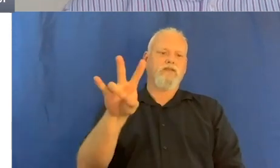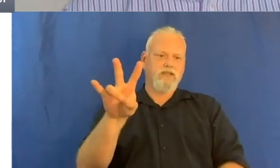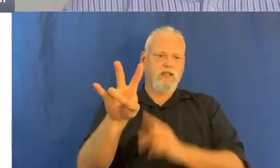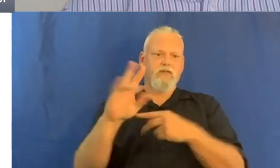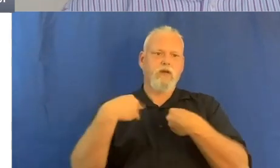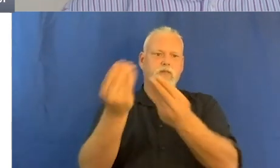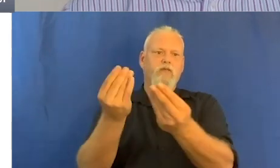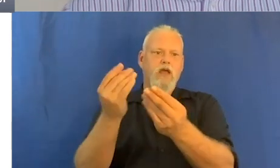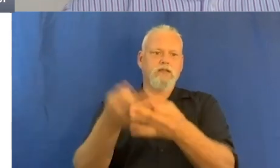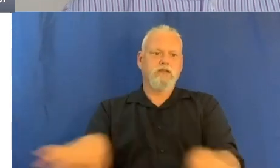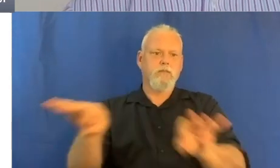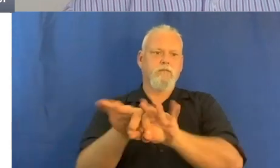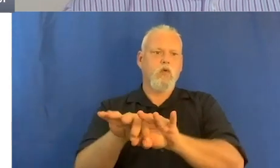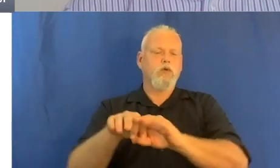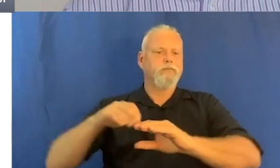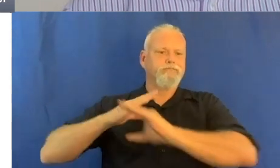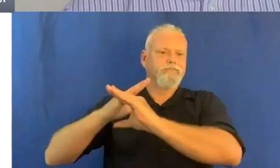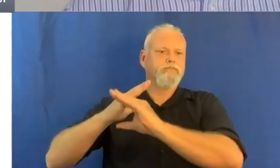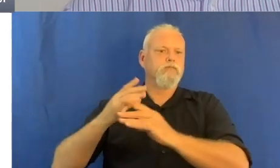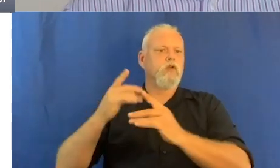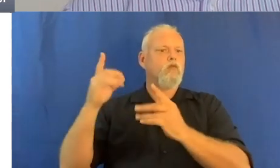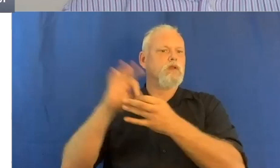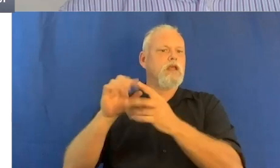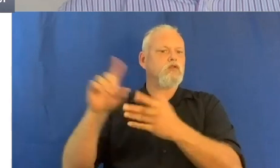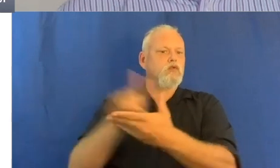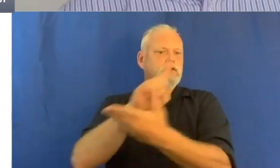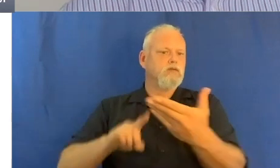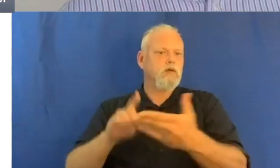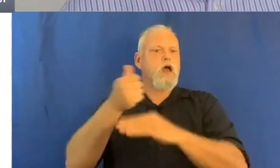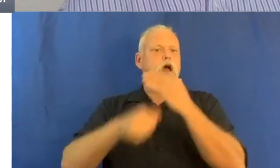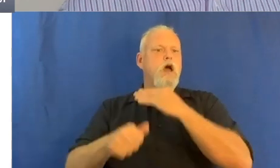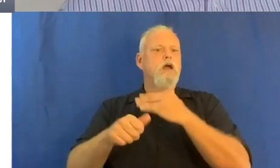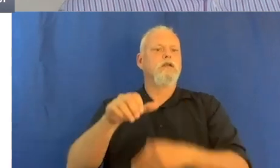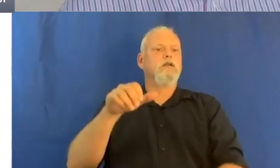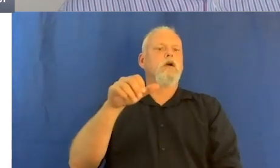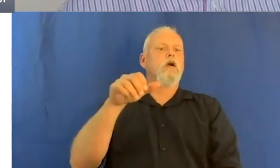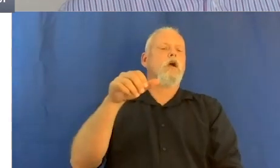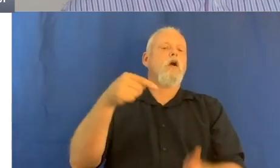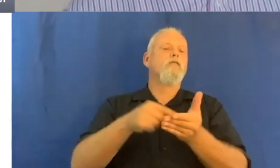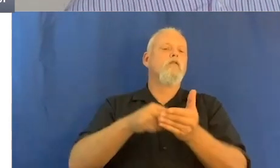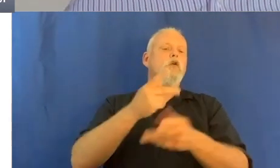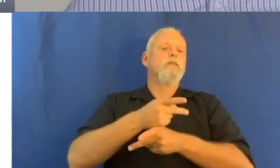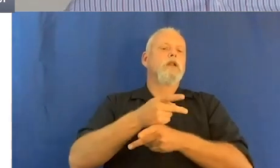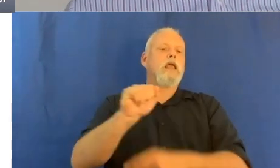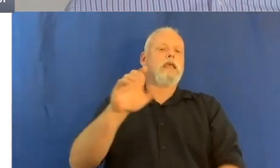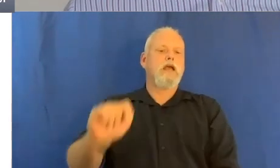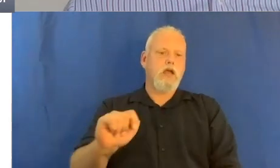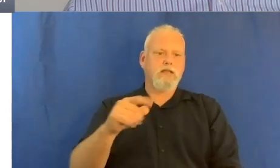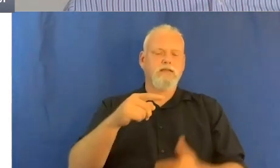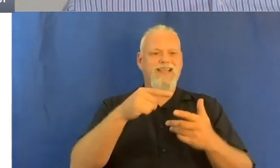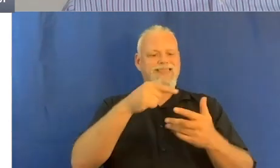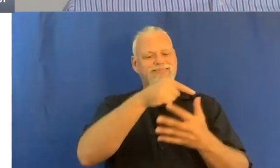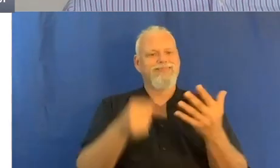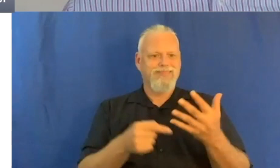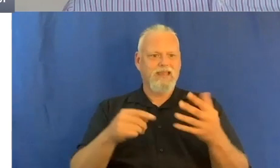important prohibitions on discrimination under the Affordable Care Act. So these actions need to be